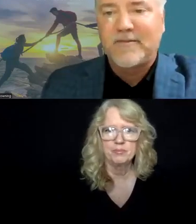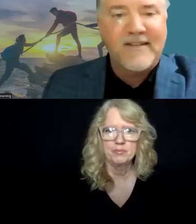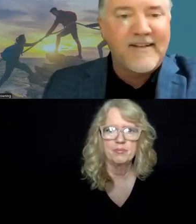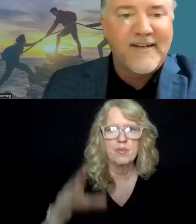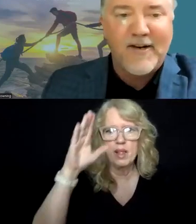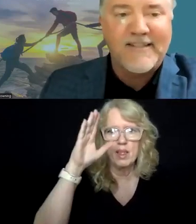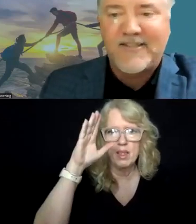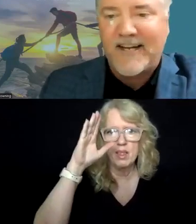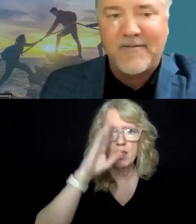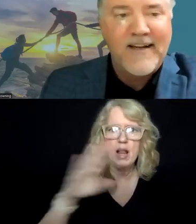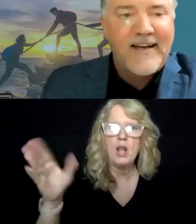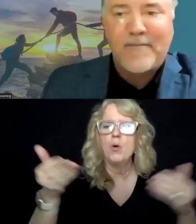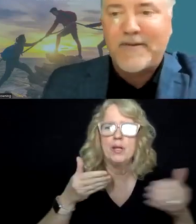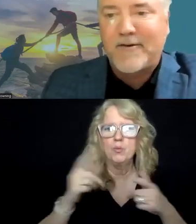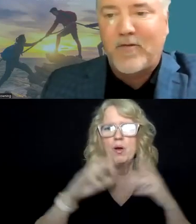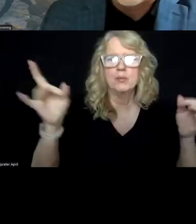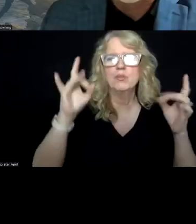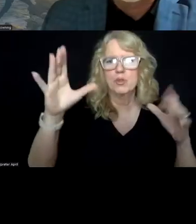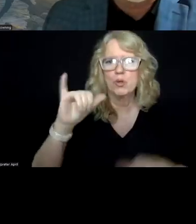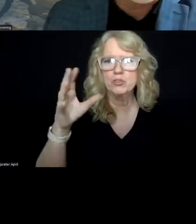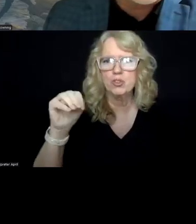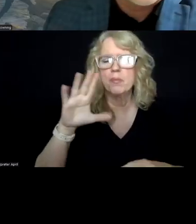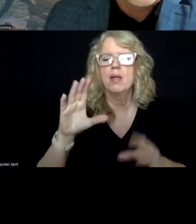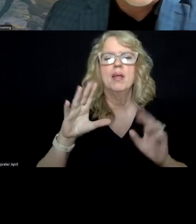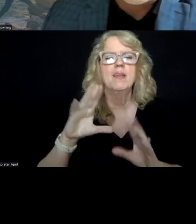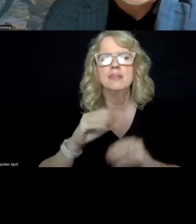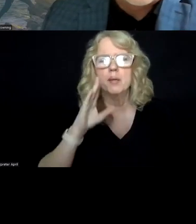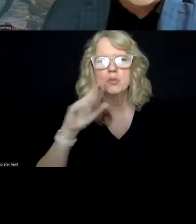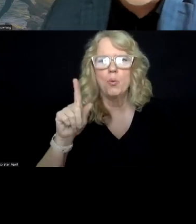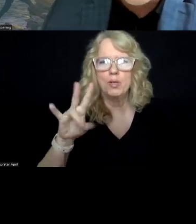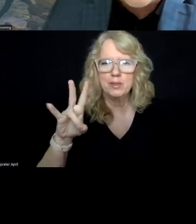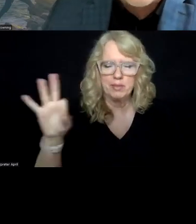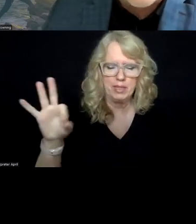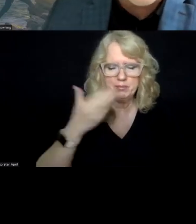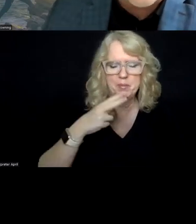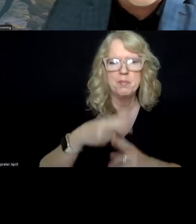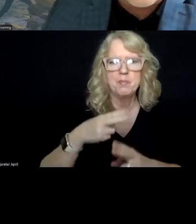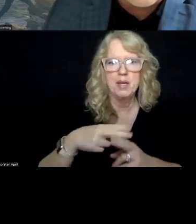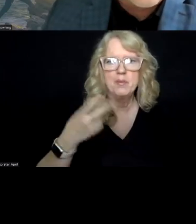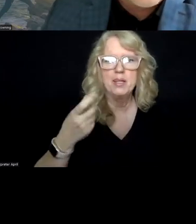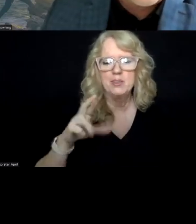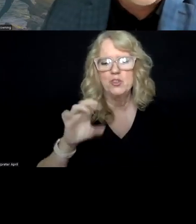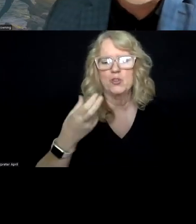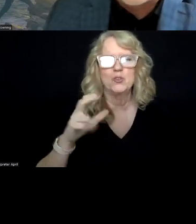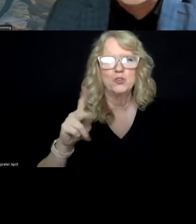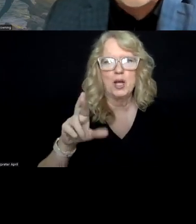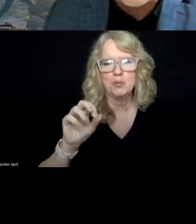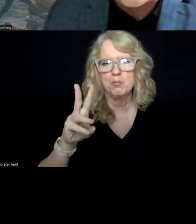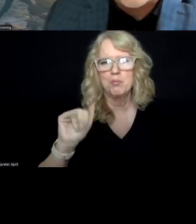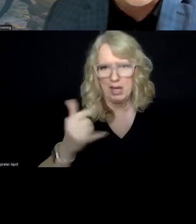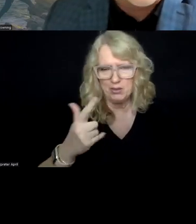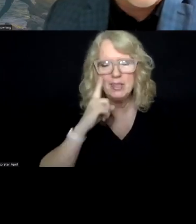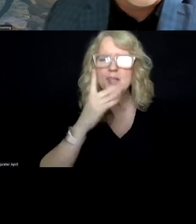Hello and welcome to the Crisis Jam, episode 178. My name is Dr. Chuck Browning, and